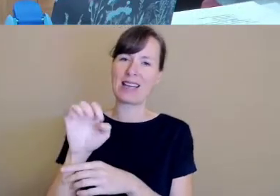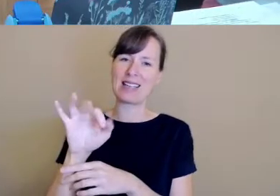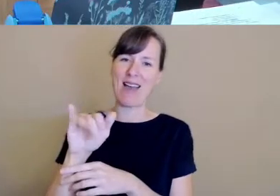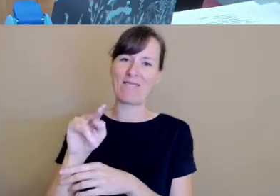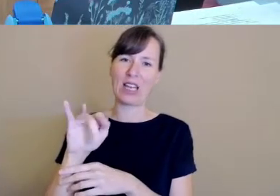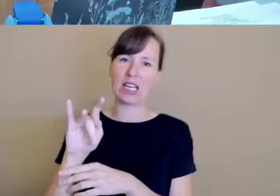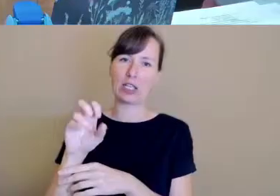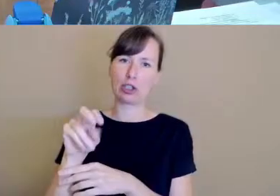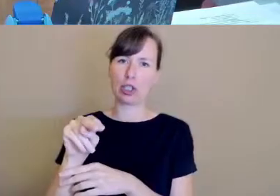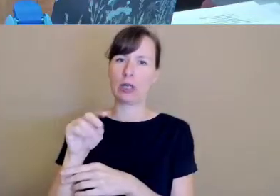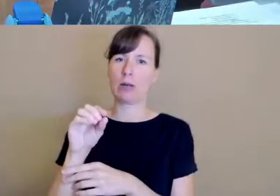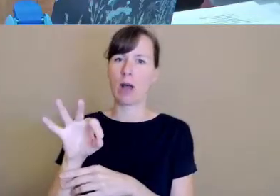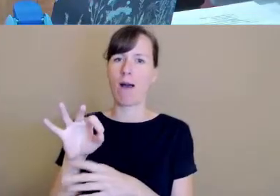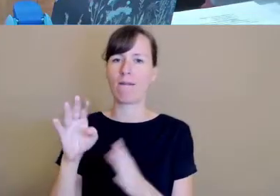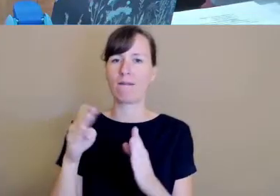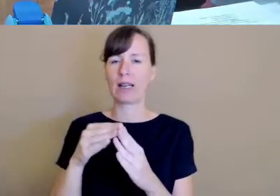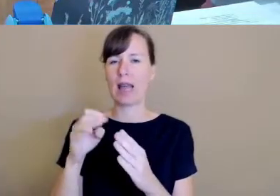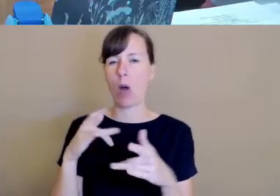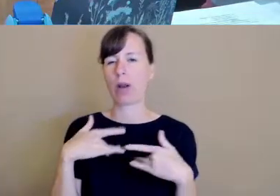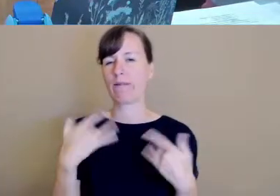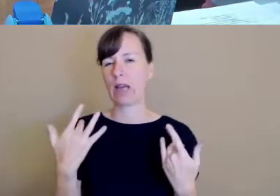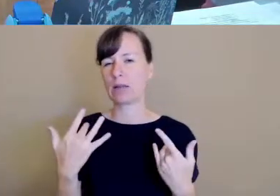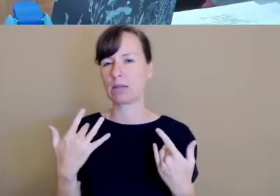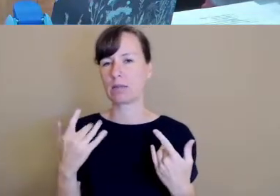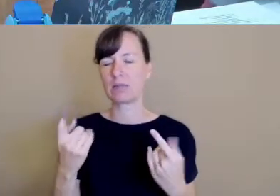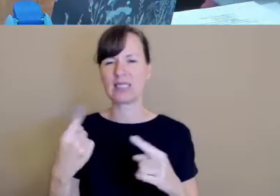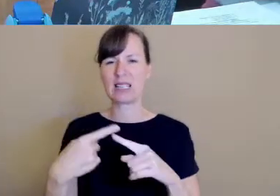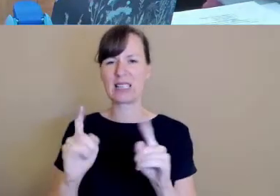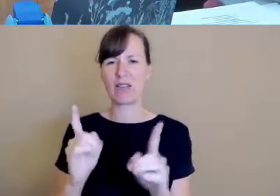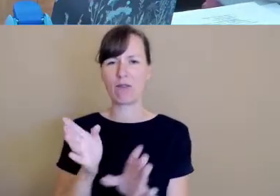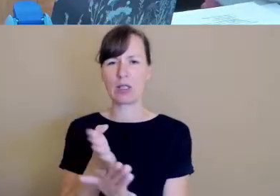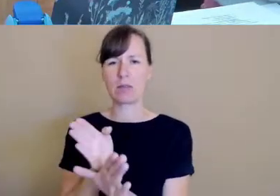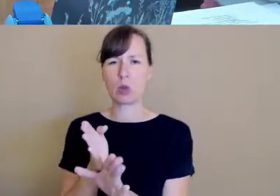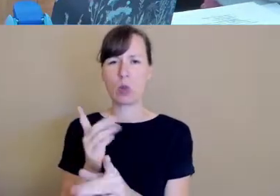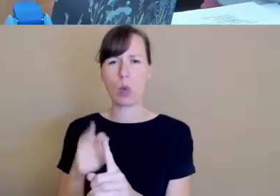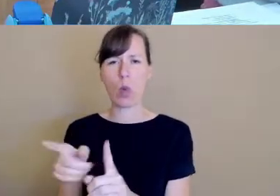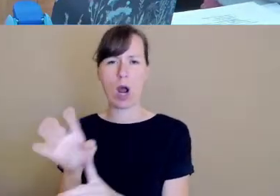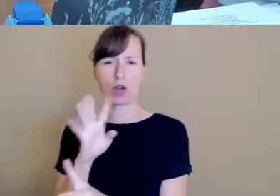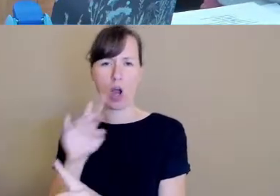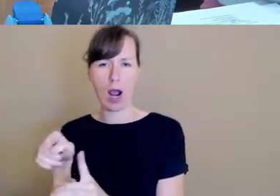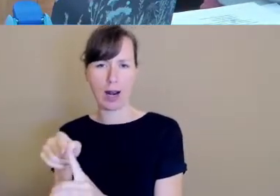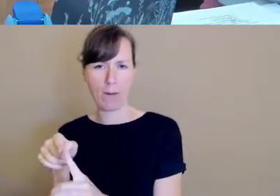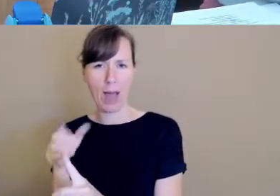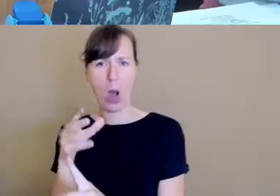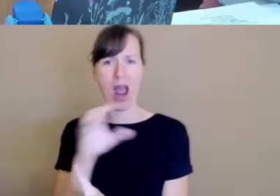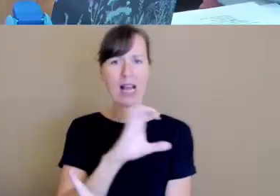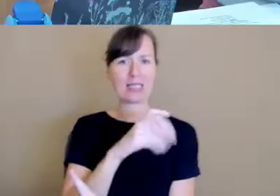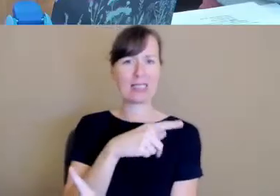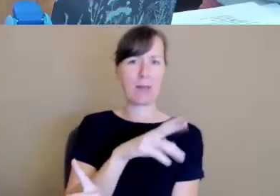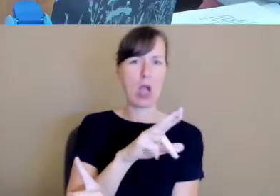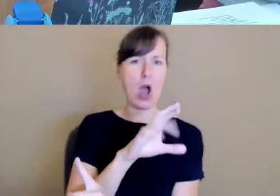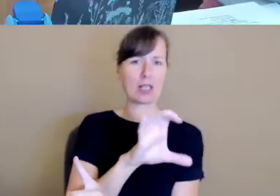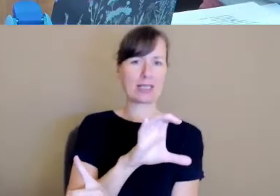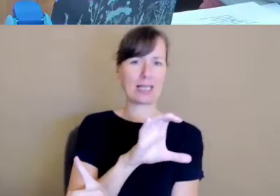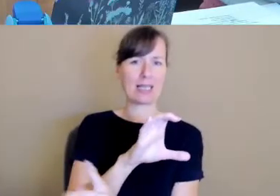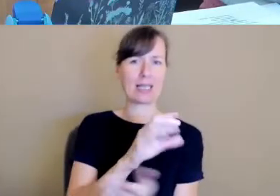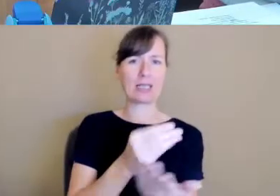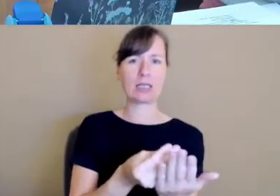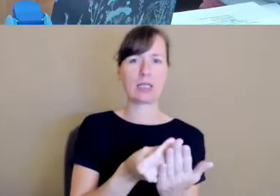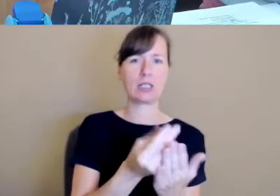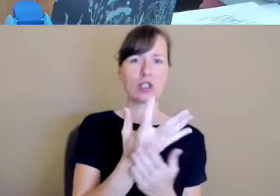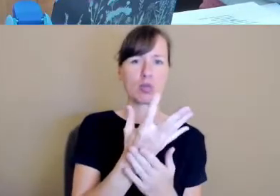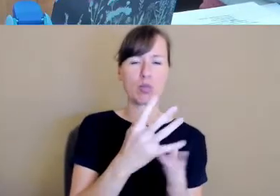Because I do think there's a difference between what we're talking about and, say, the CPRC Spring Festival. And I feel like if